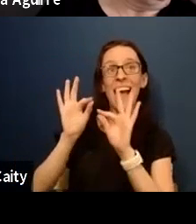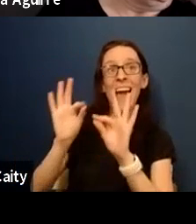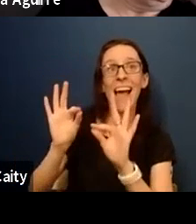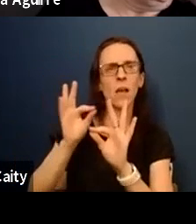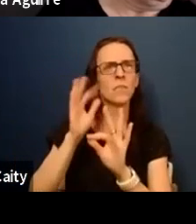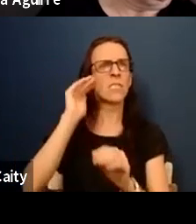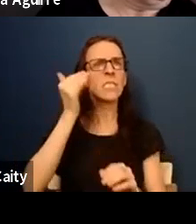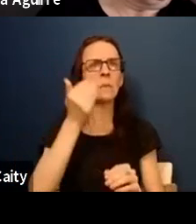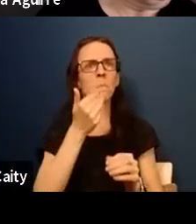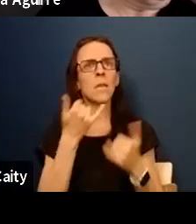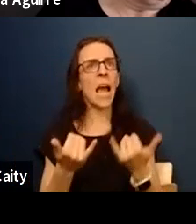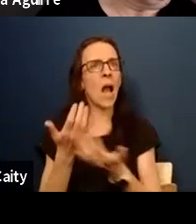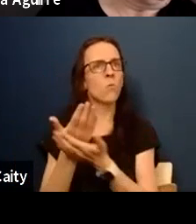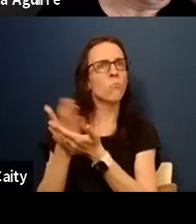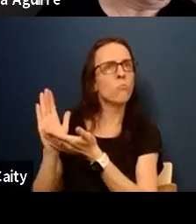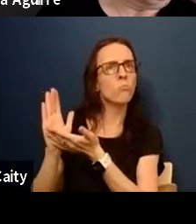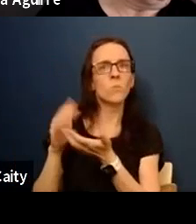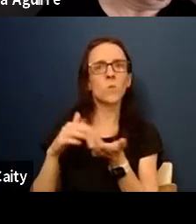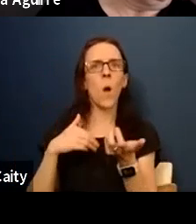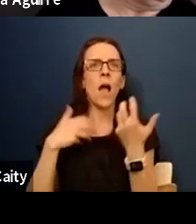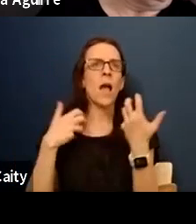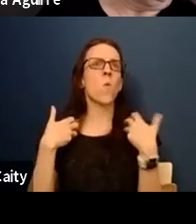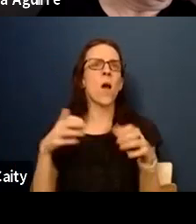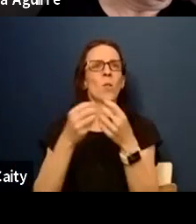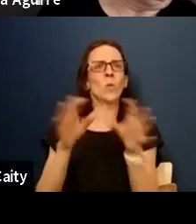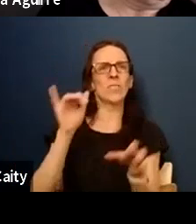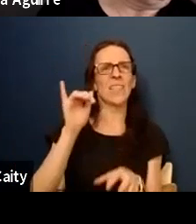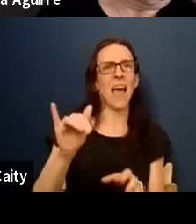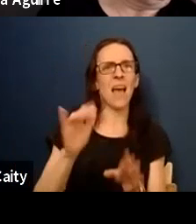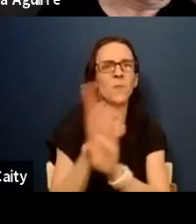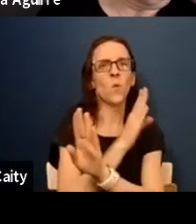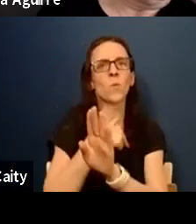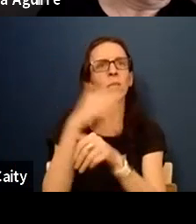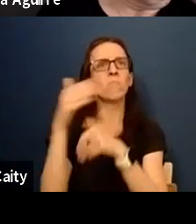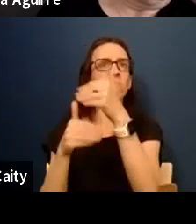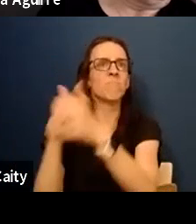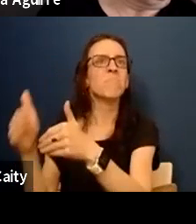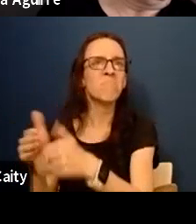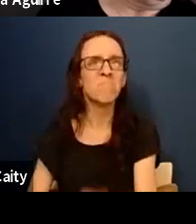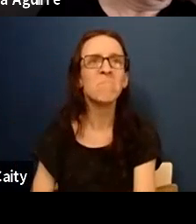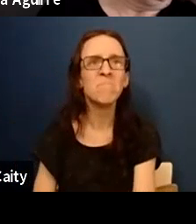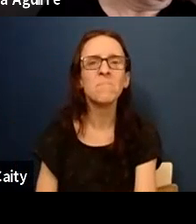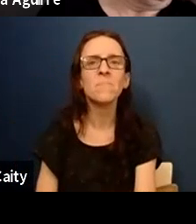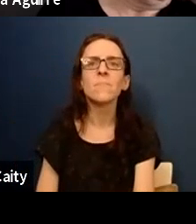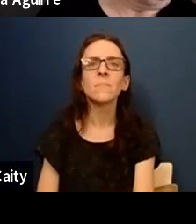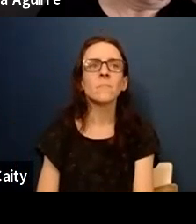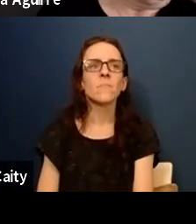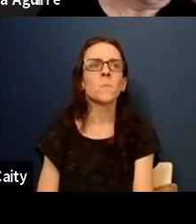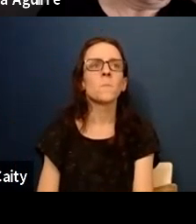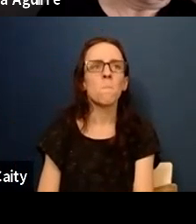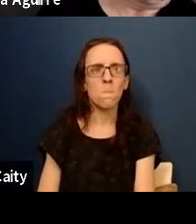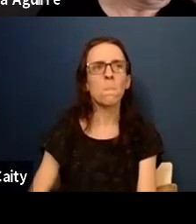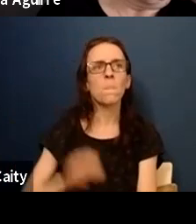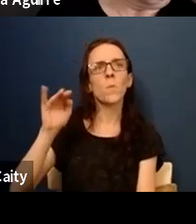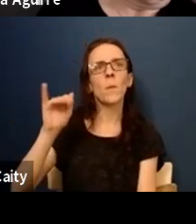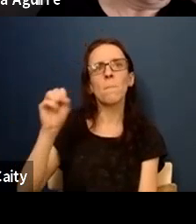wouldn't want to lose that for at least one phase before we walked to something else. Yeah, so I can